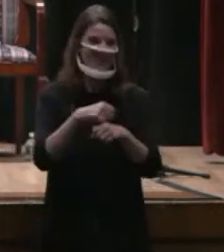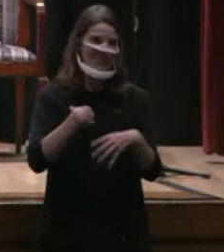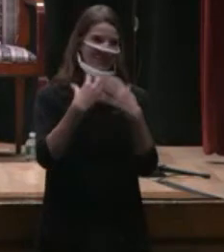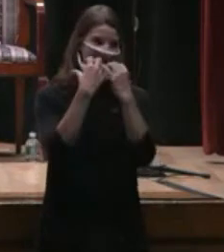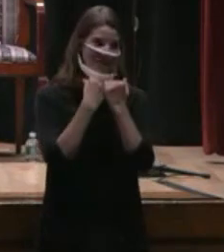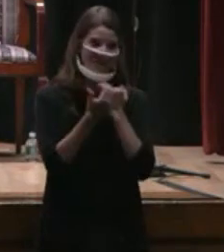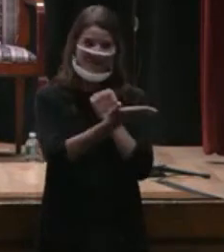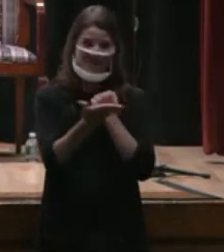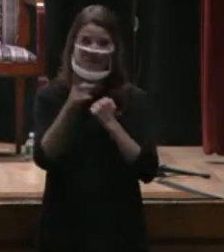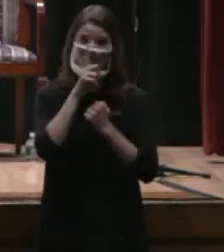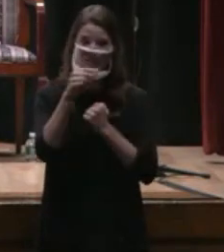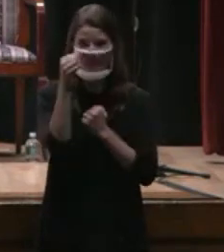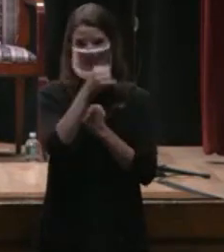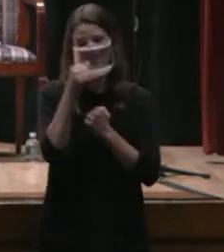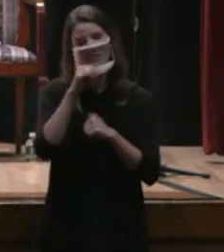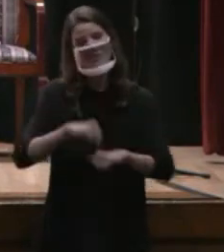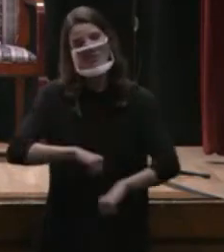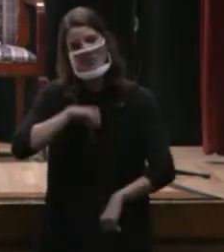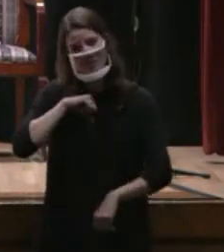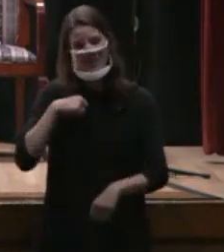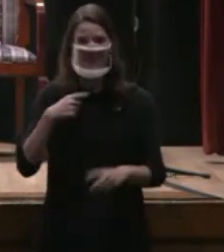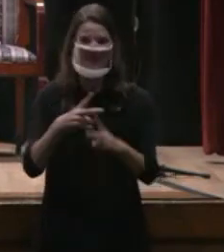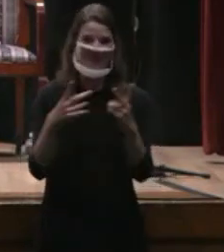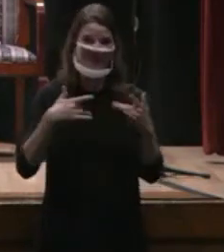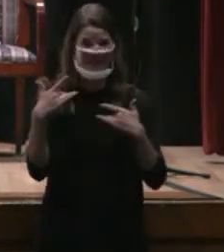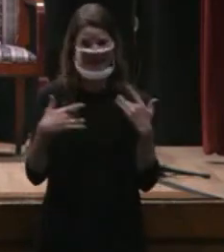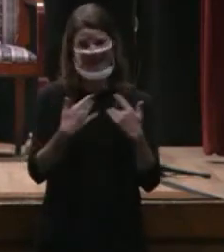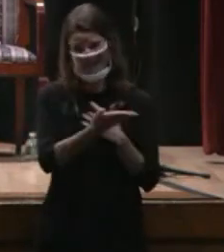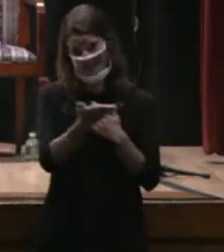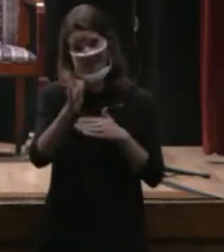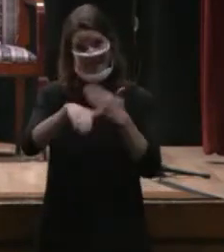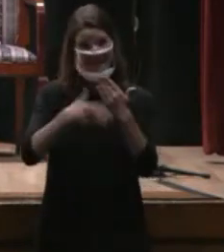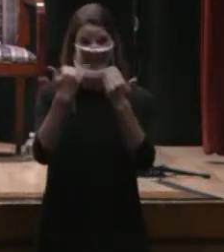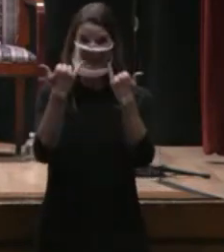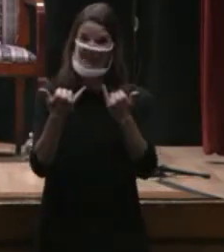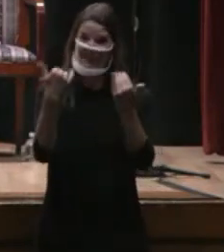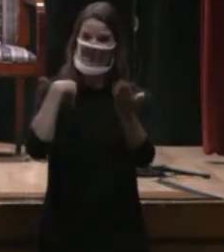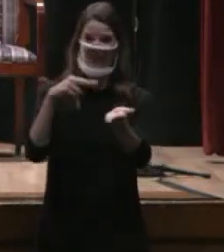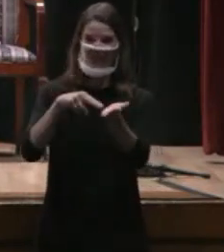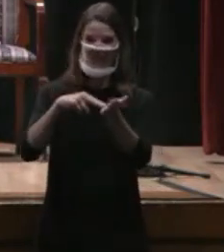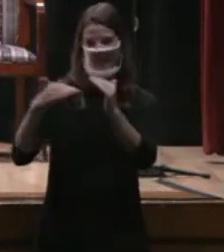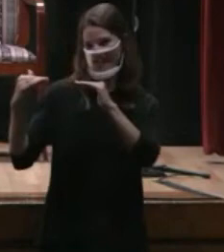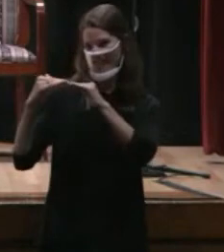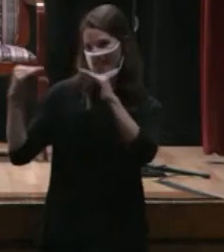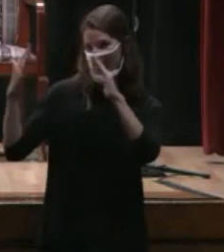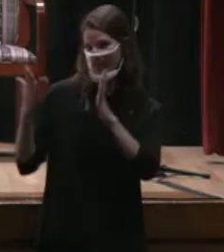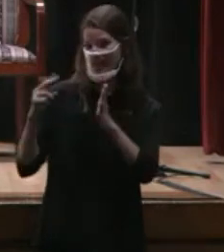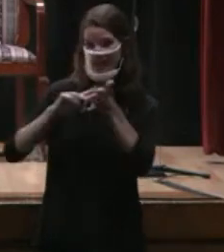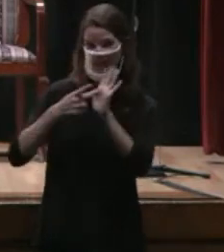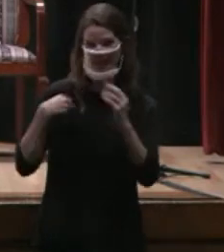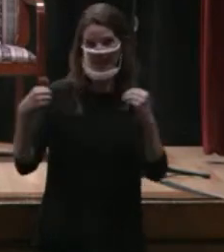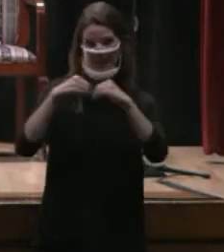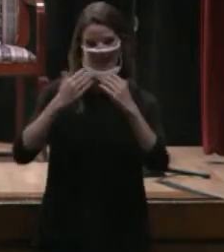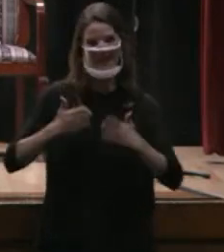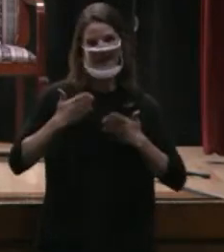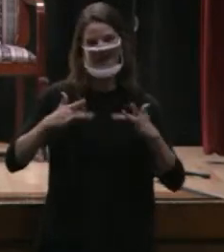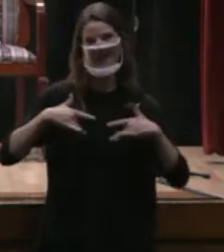you. We're so proud of all of you, and we're so excited that you are now our nursing colleagues, which makes us happier